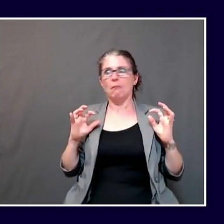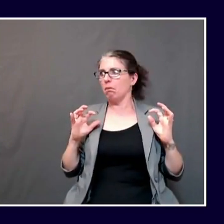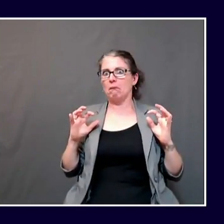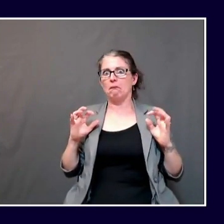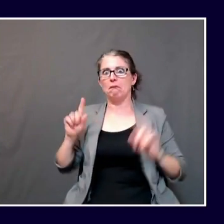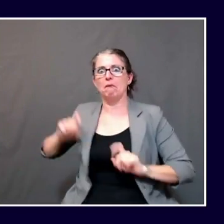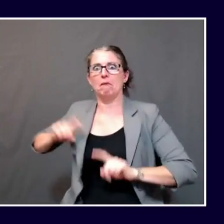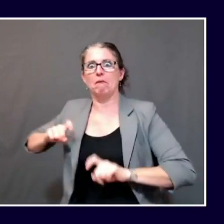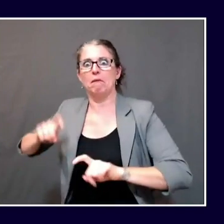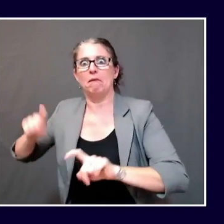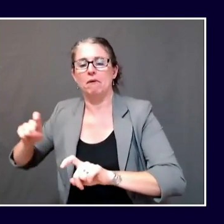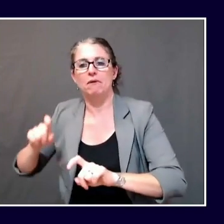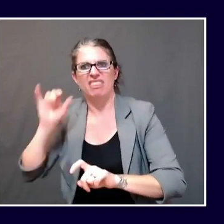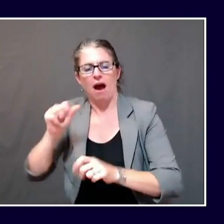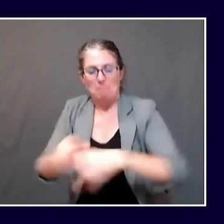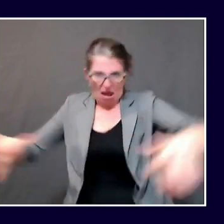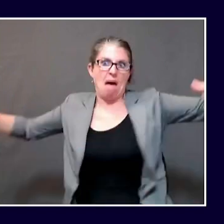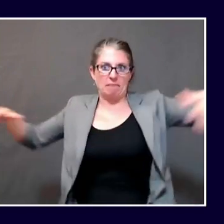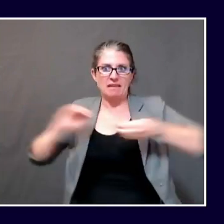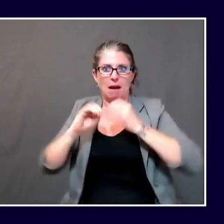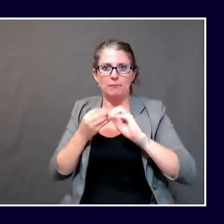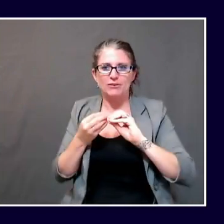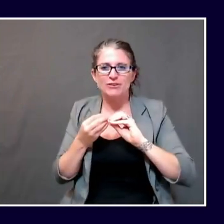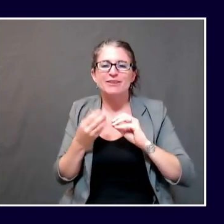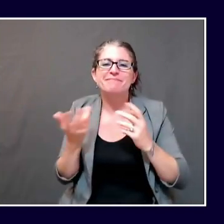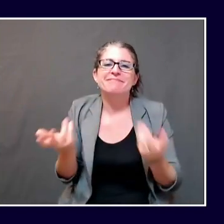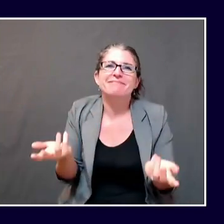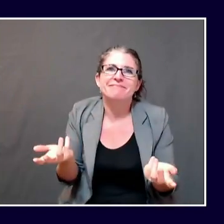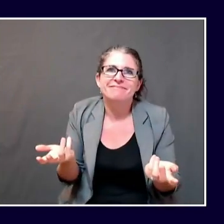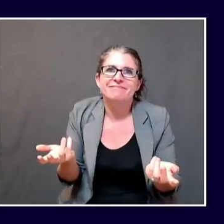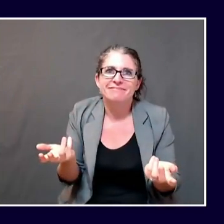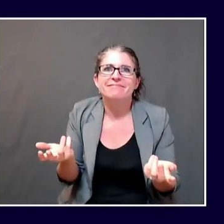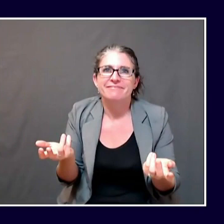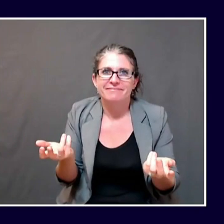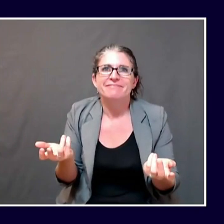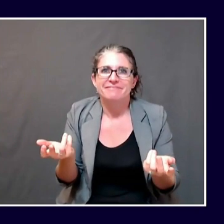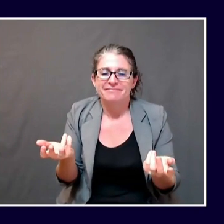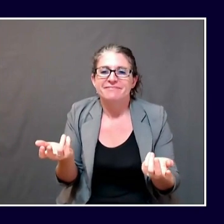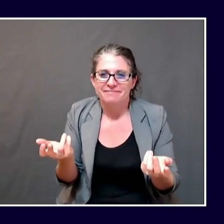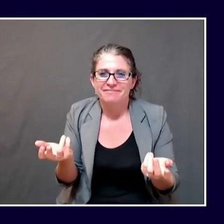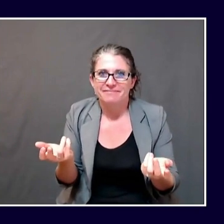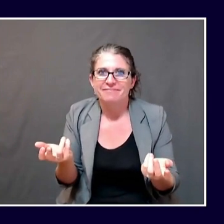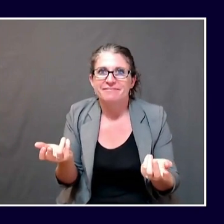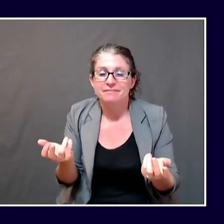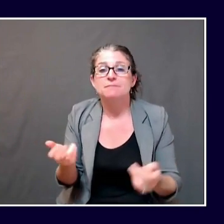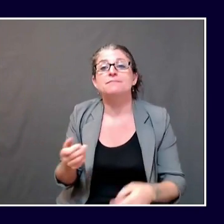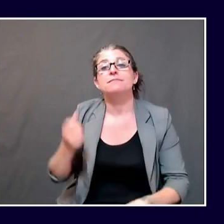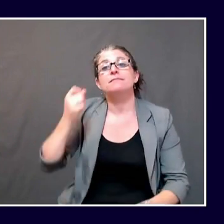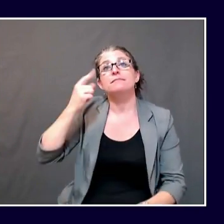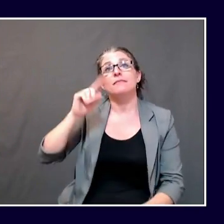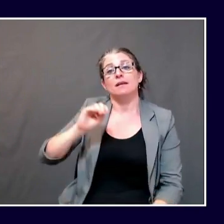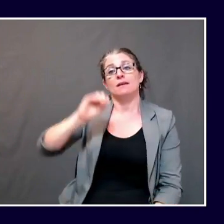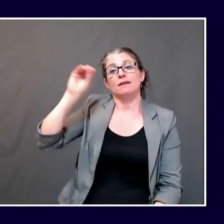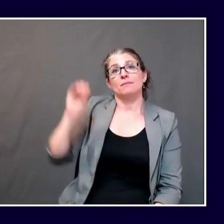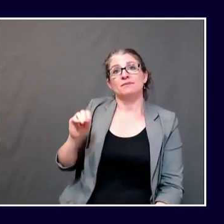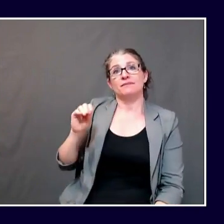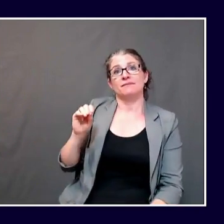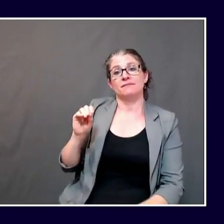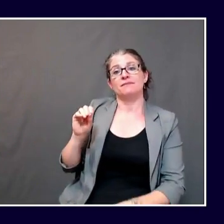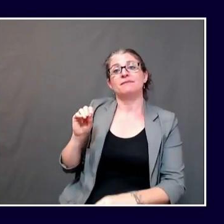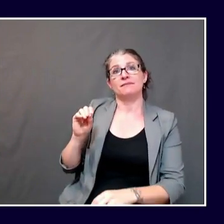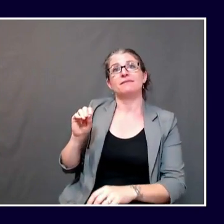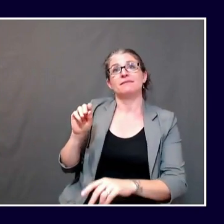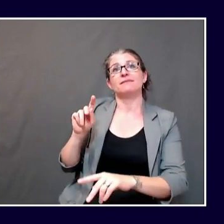biggest reasons. The second is that the number of individuals affected in and around Millinocket from the wedding was not that